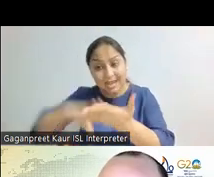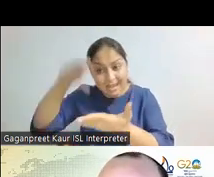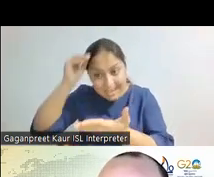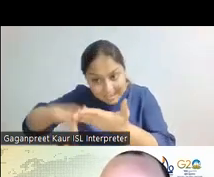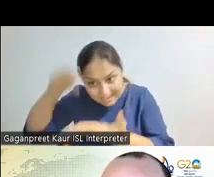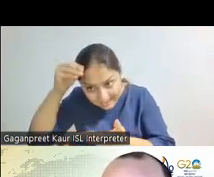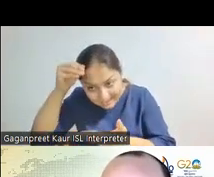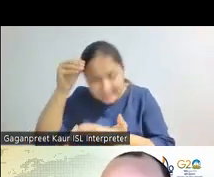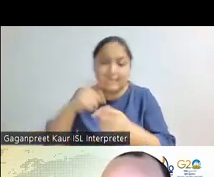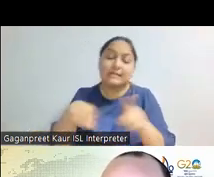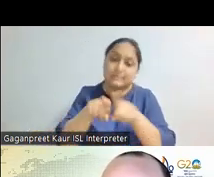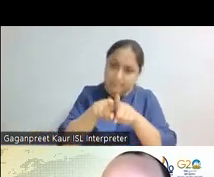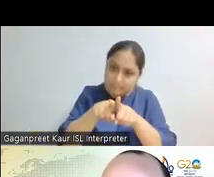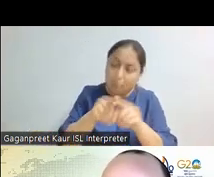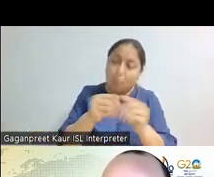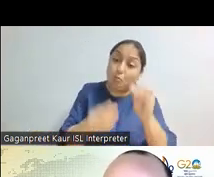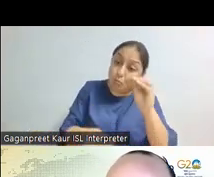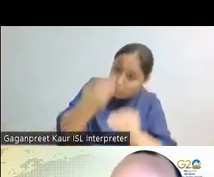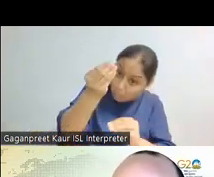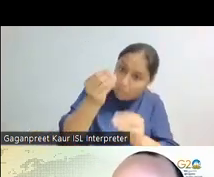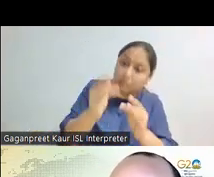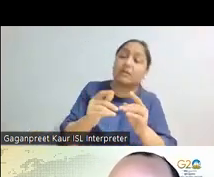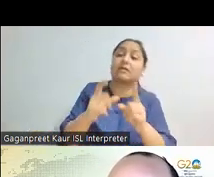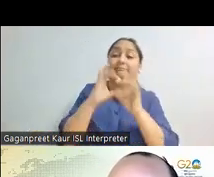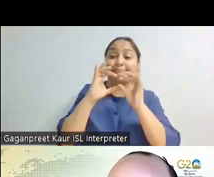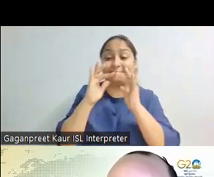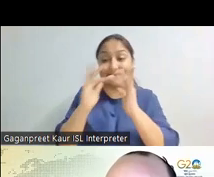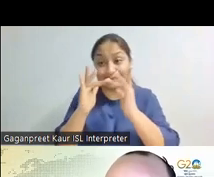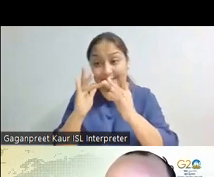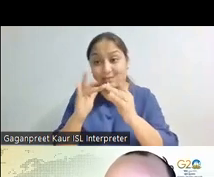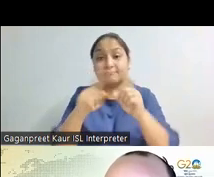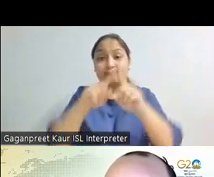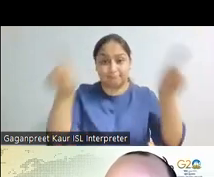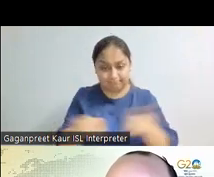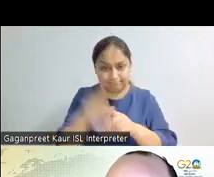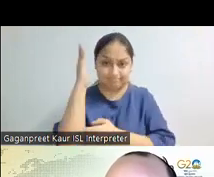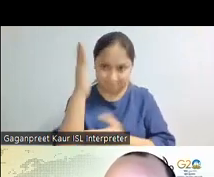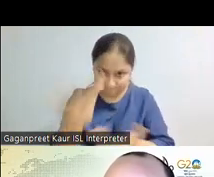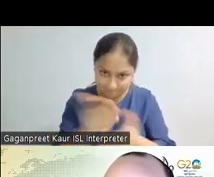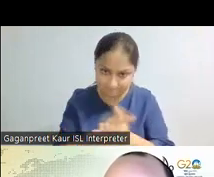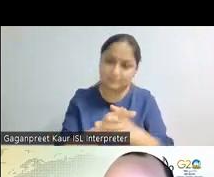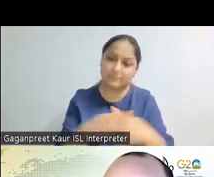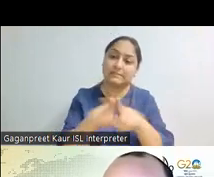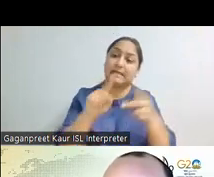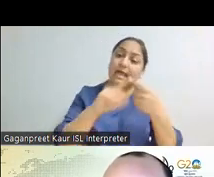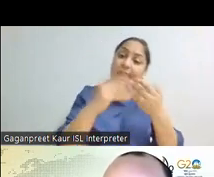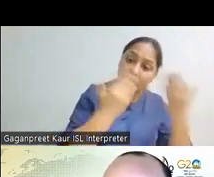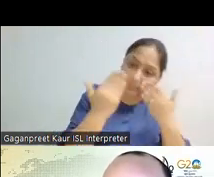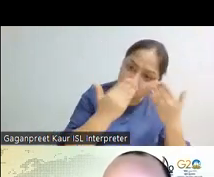increasing representation in the digital economy. And finally, ensuring a continuum approach from education to skill building and